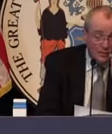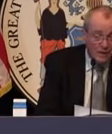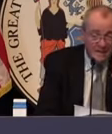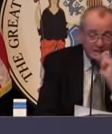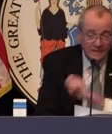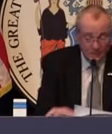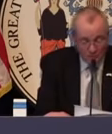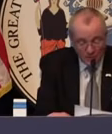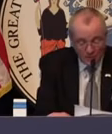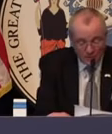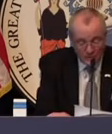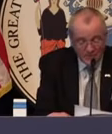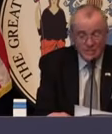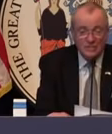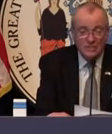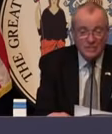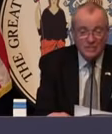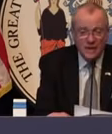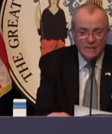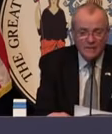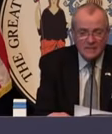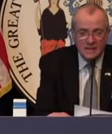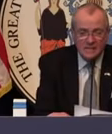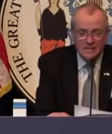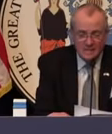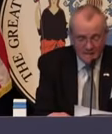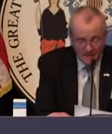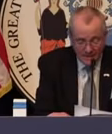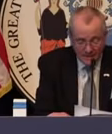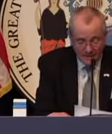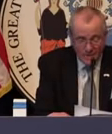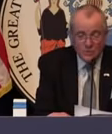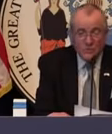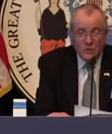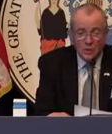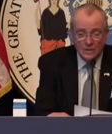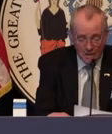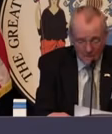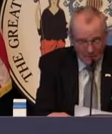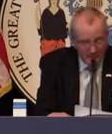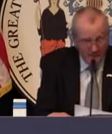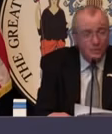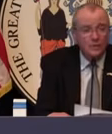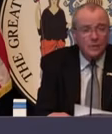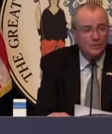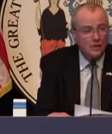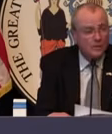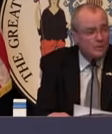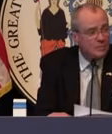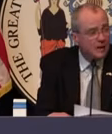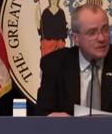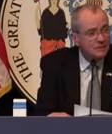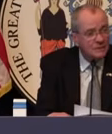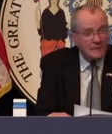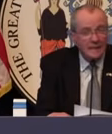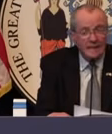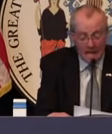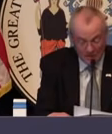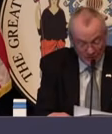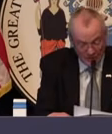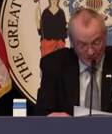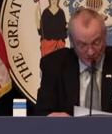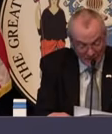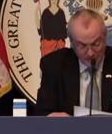that one on the right, the 25th of 16,000 tests, those were recorded on Monday, which was, I remind you,